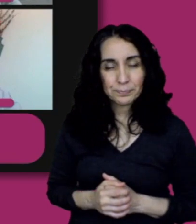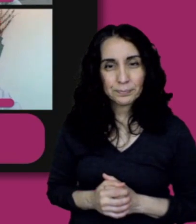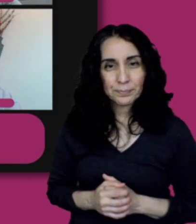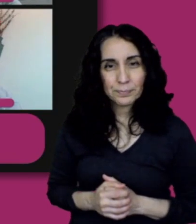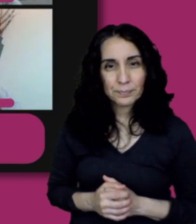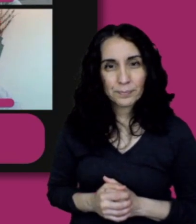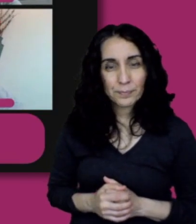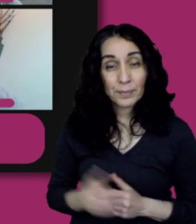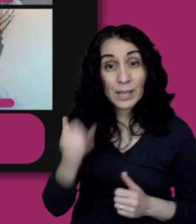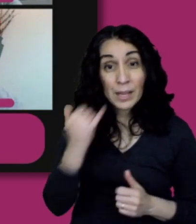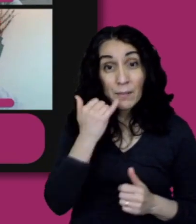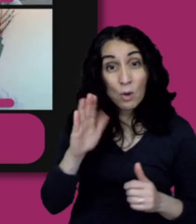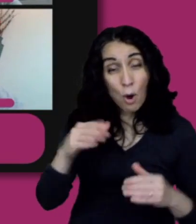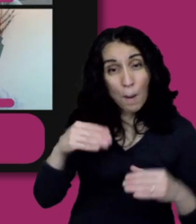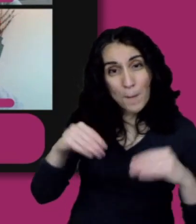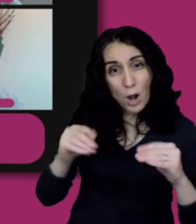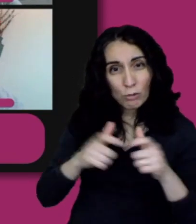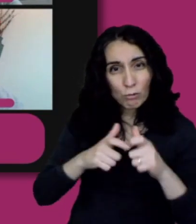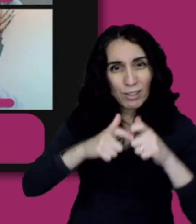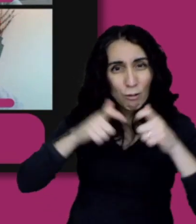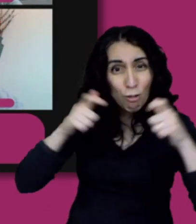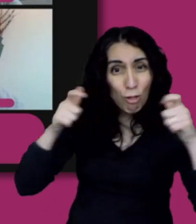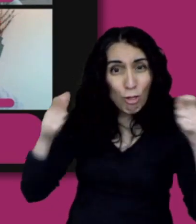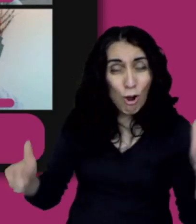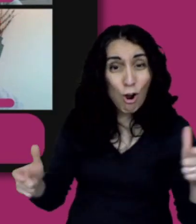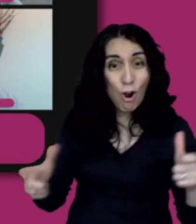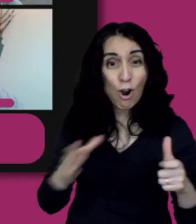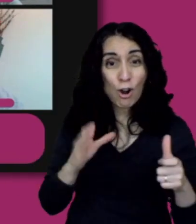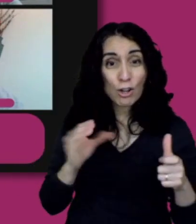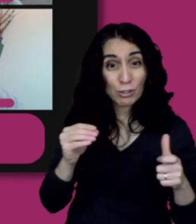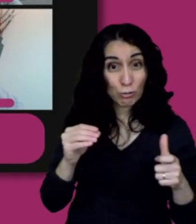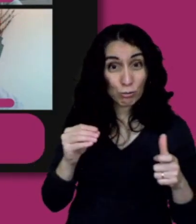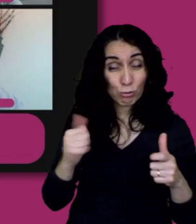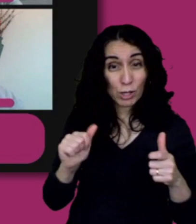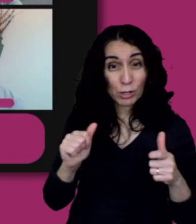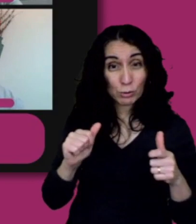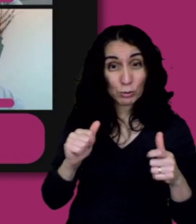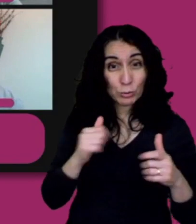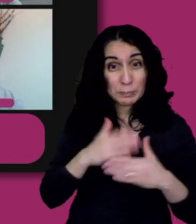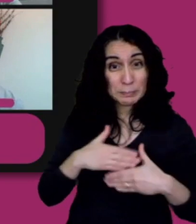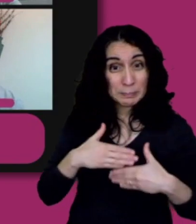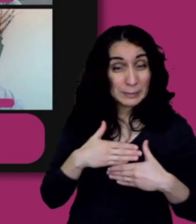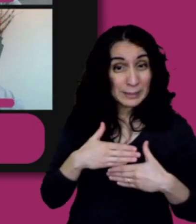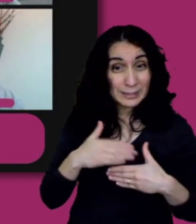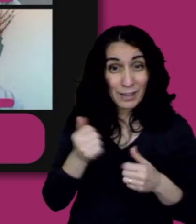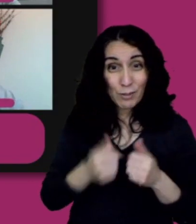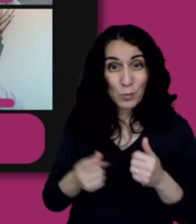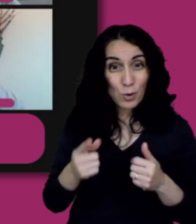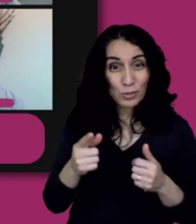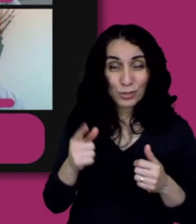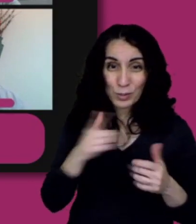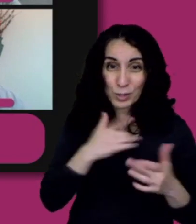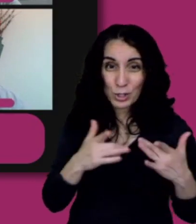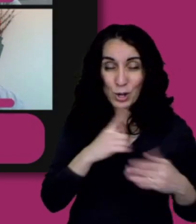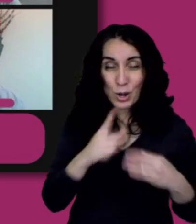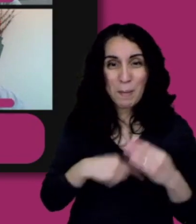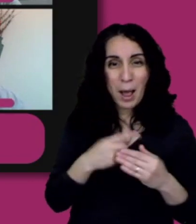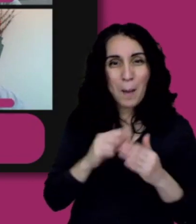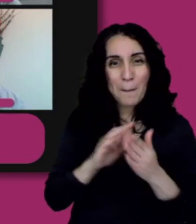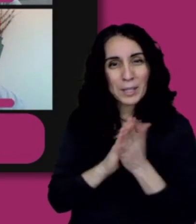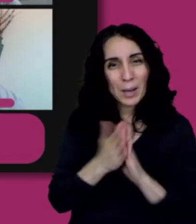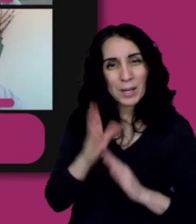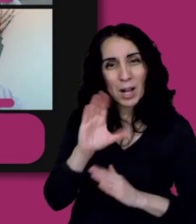market is very, very large and you're competing against everyone, you have to worry about a little bit about being a commodity, which we know we didn't touch